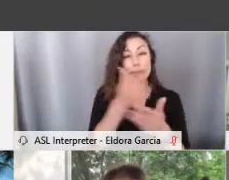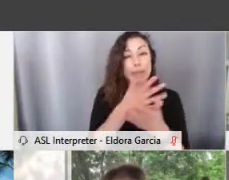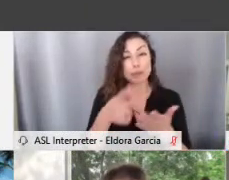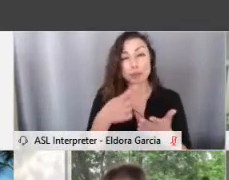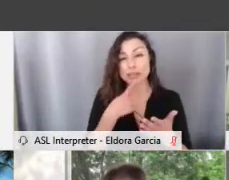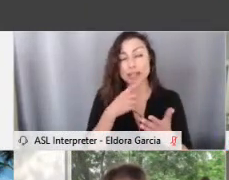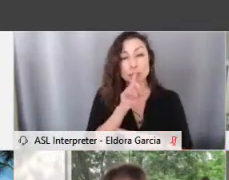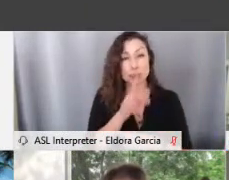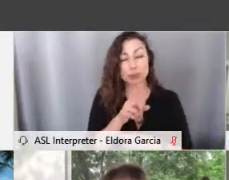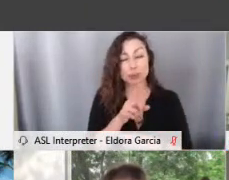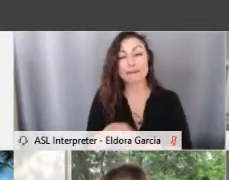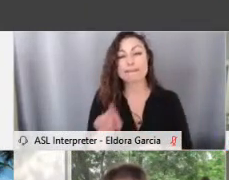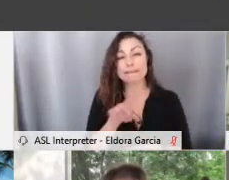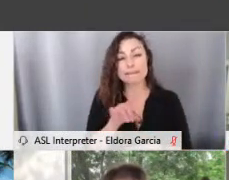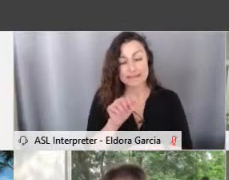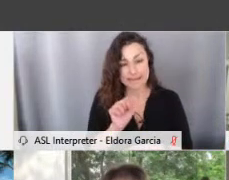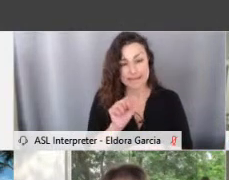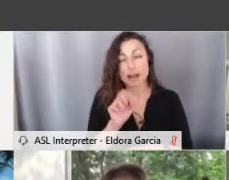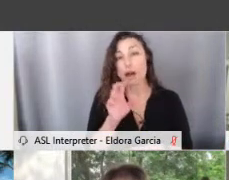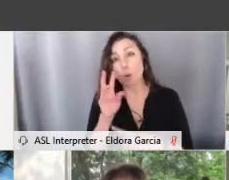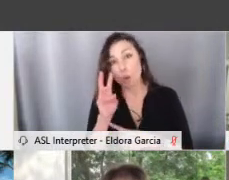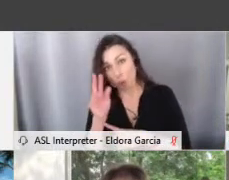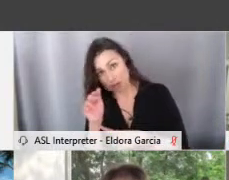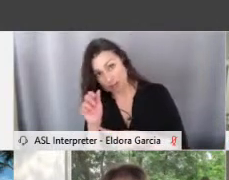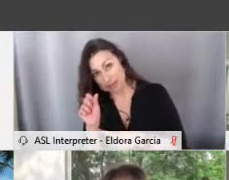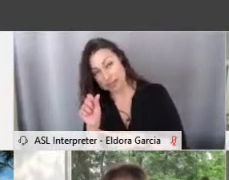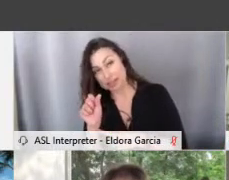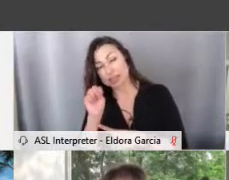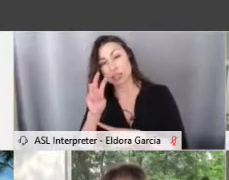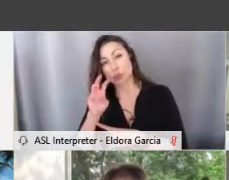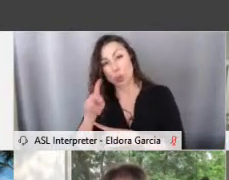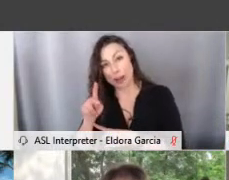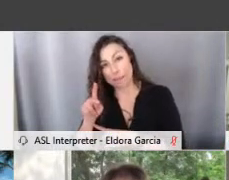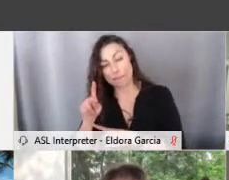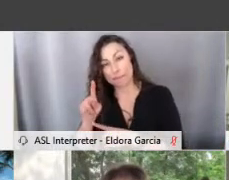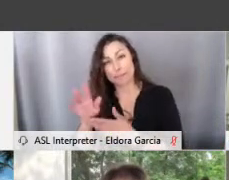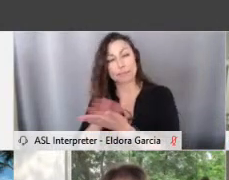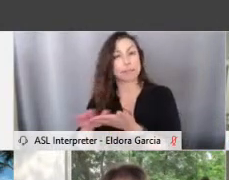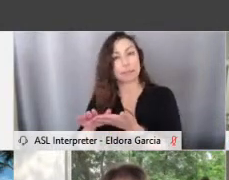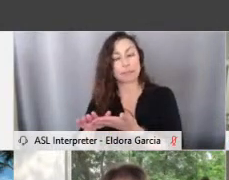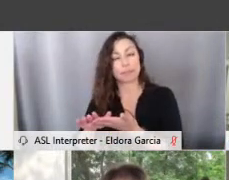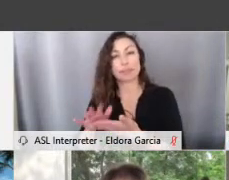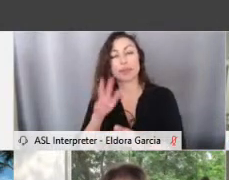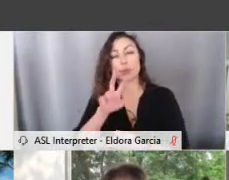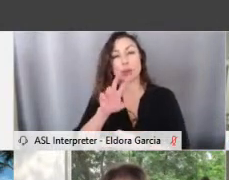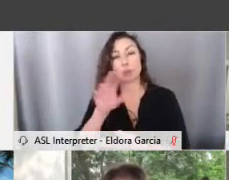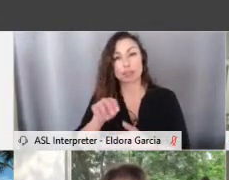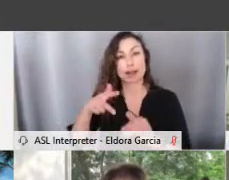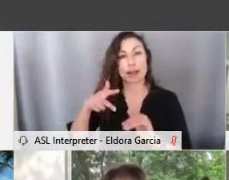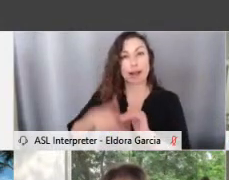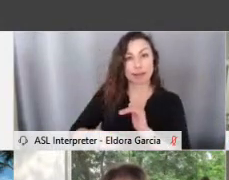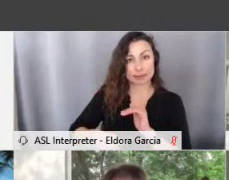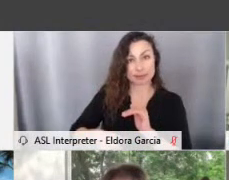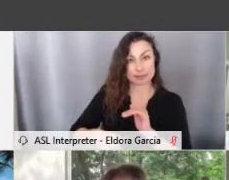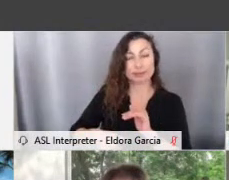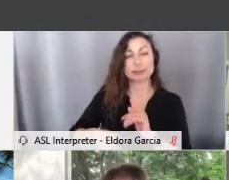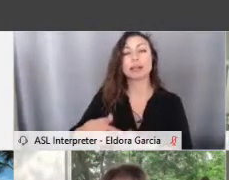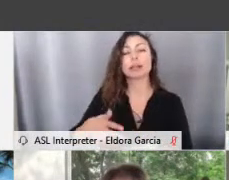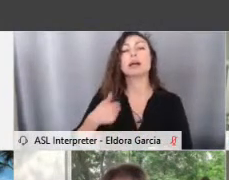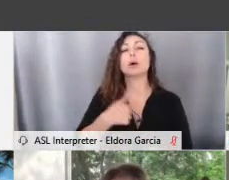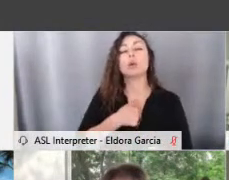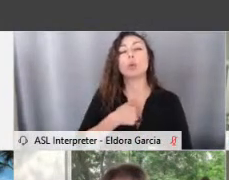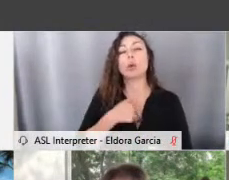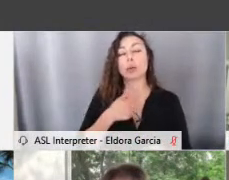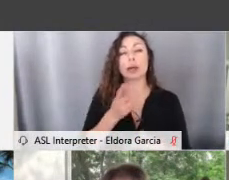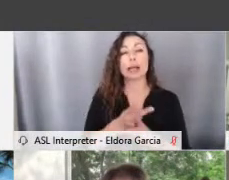you said was true. There was a sweep. There is a 3% cut. We were